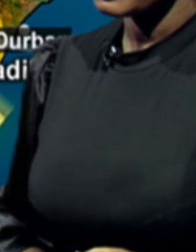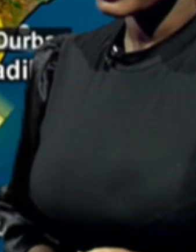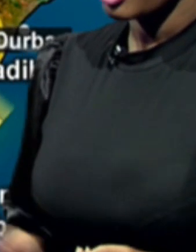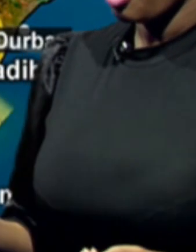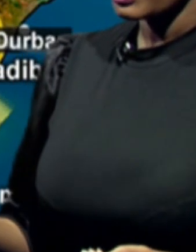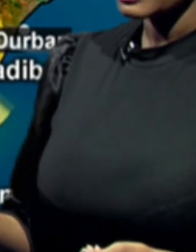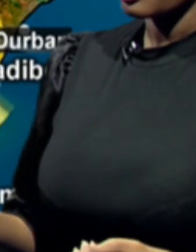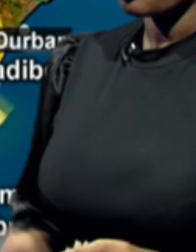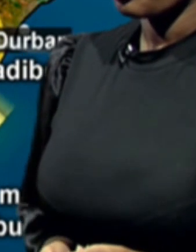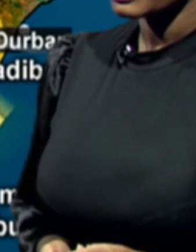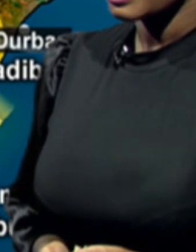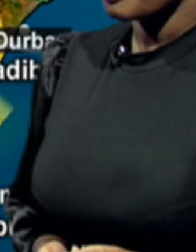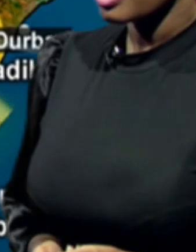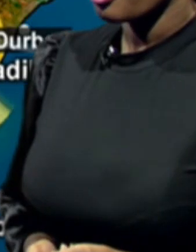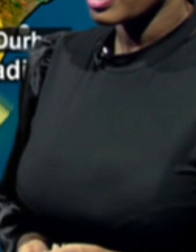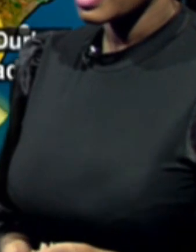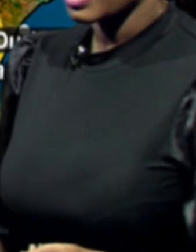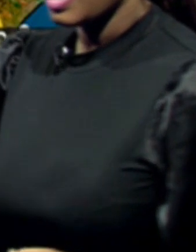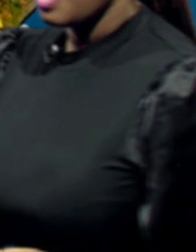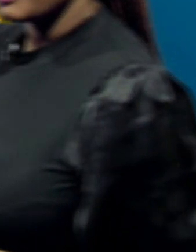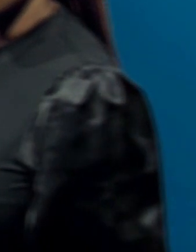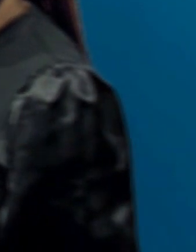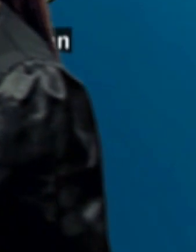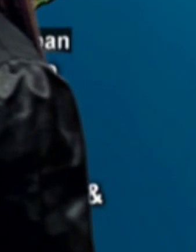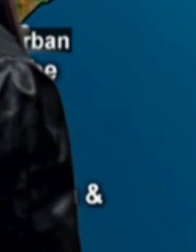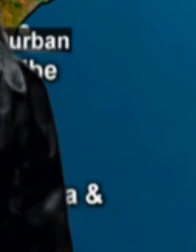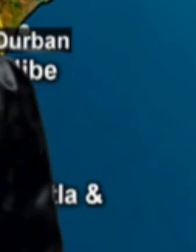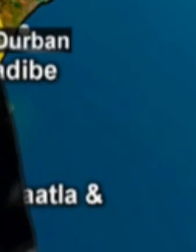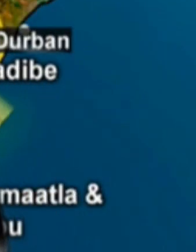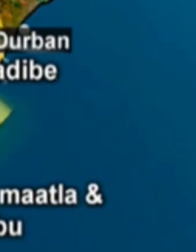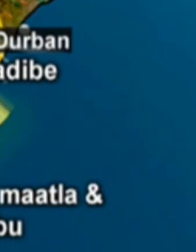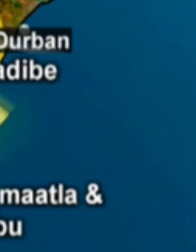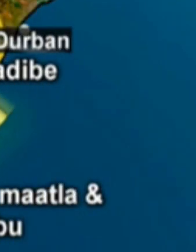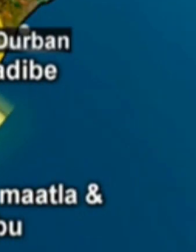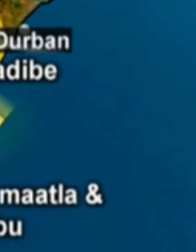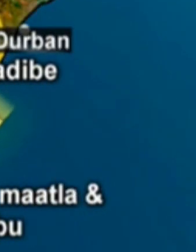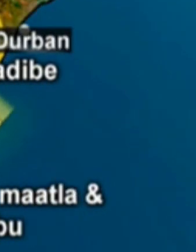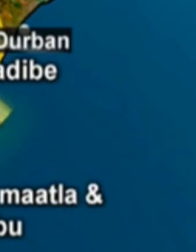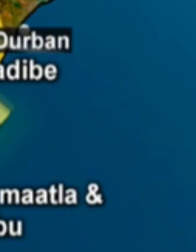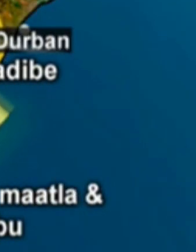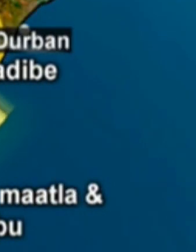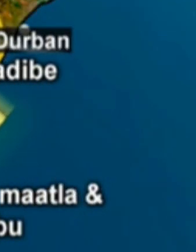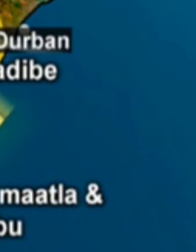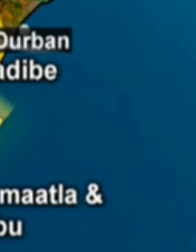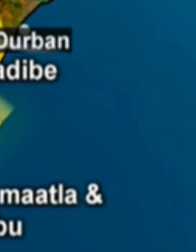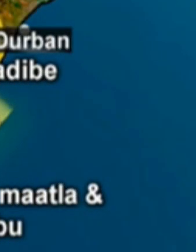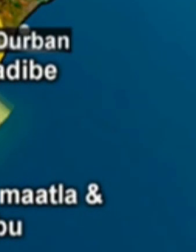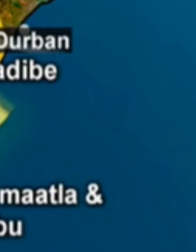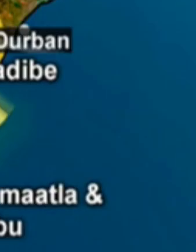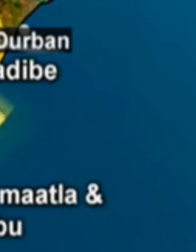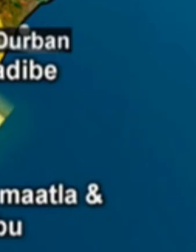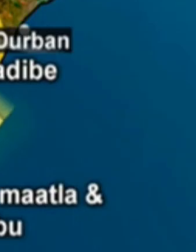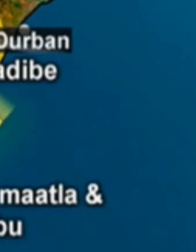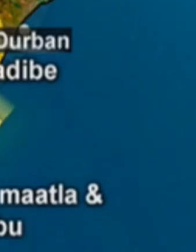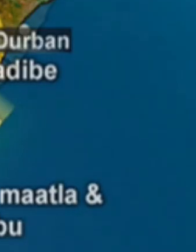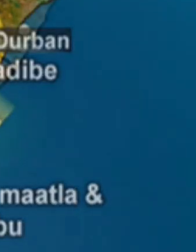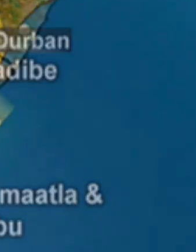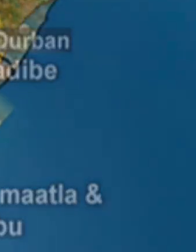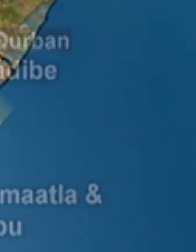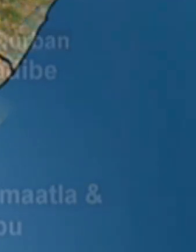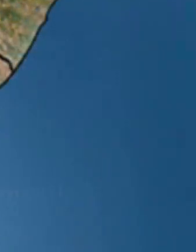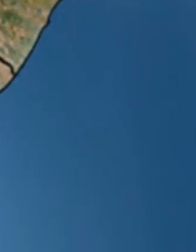ya Upington go tla nna le gone go nna le melelo ya naga, mme dipula tsa matla ka dibi di na le gone go tswelela mo karolong ya Lobopo. Mme